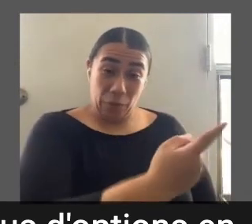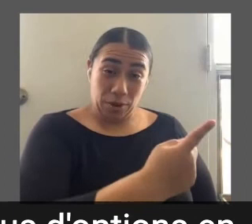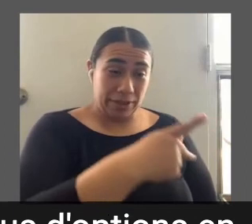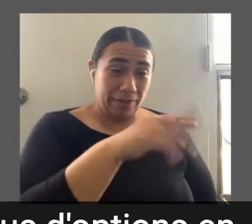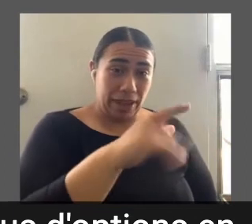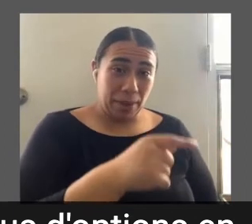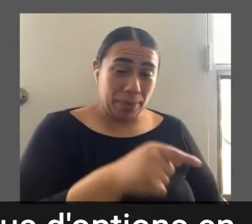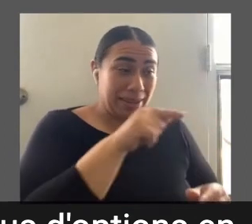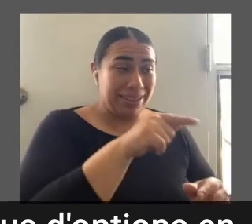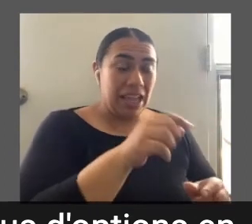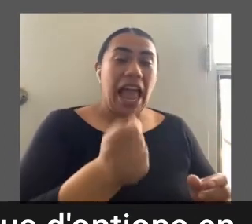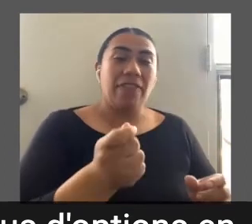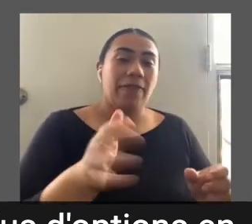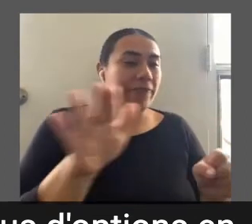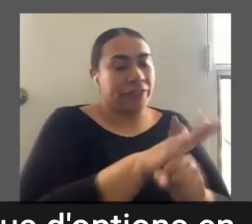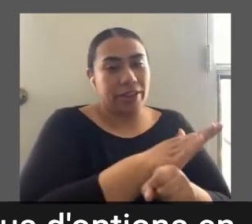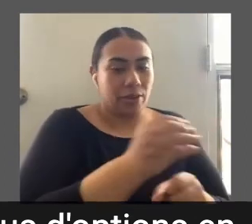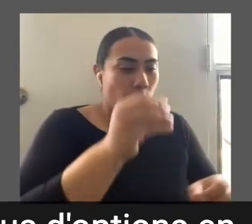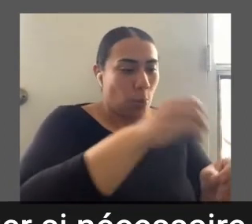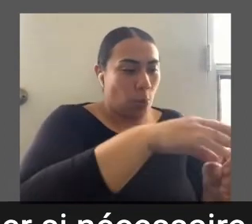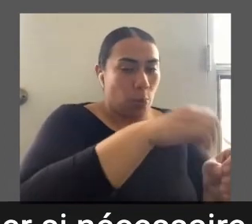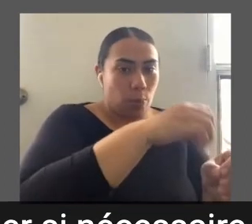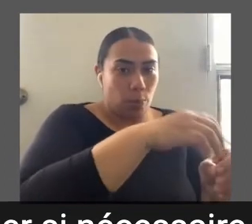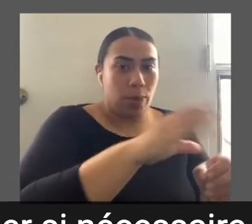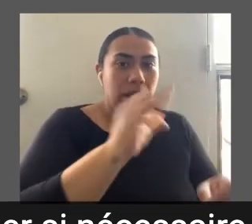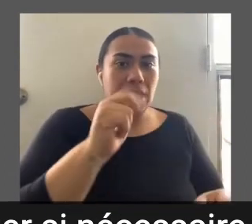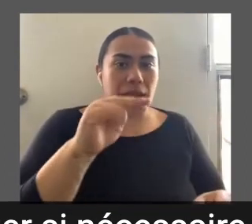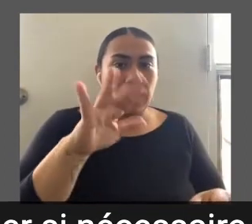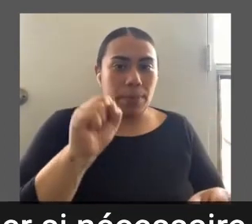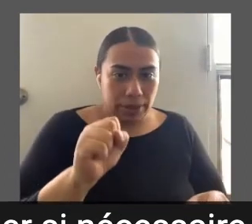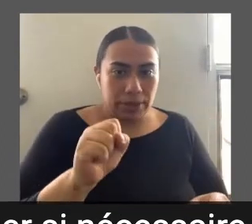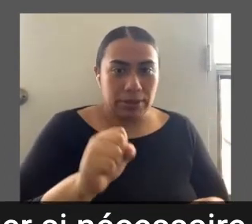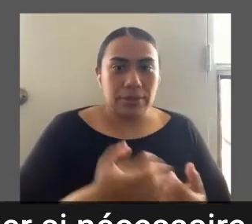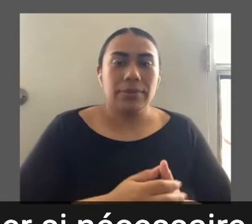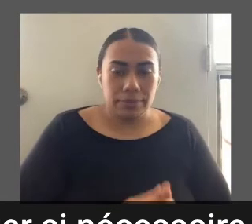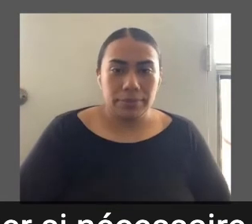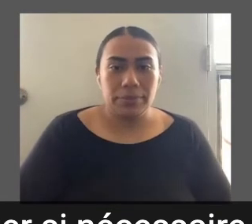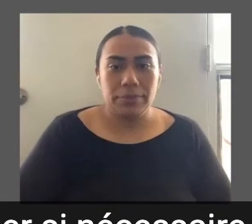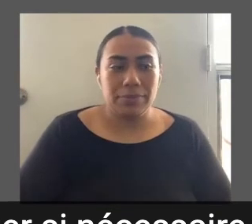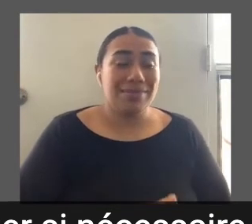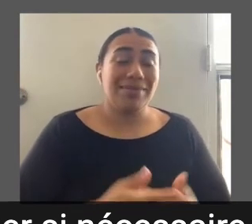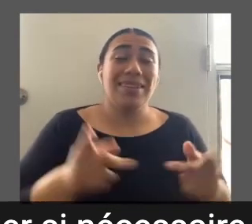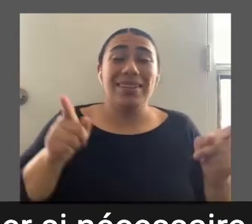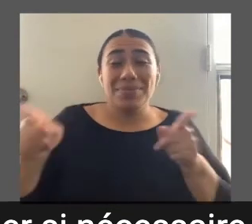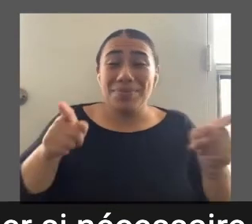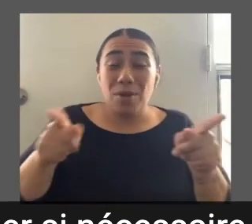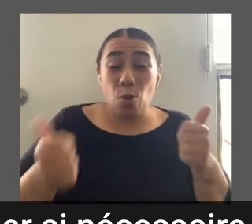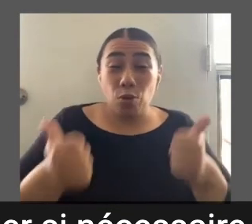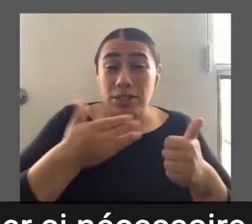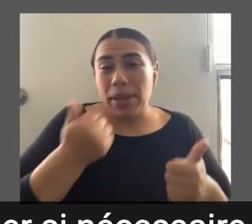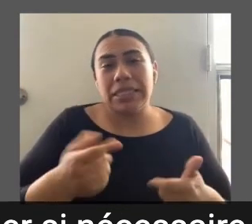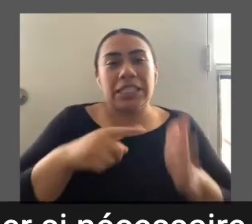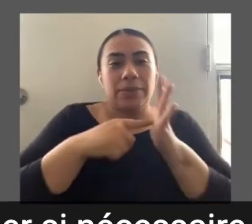heat settings and the ability to use different strains or even mix them when needed, offering more flexibility for